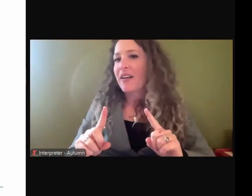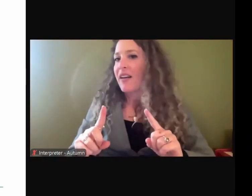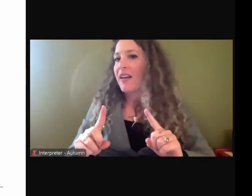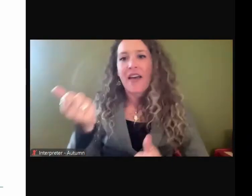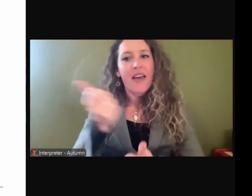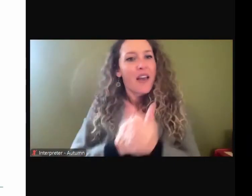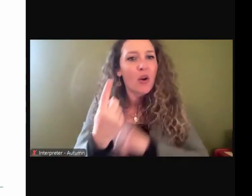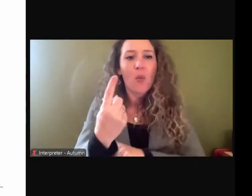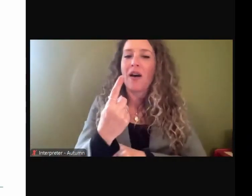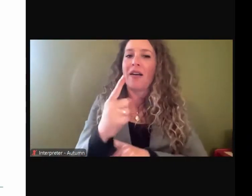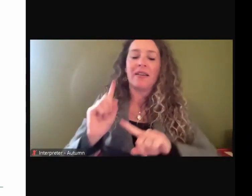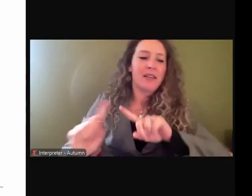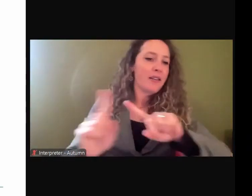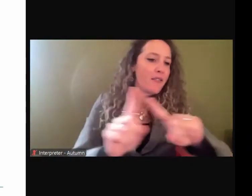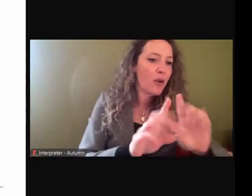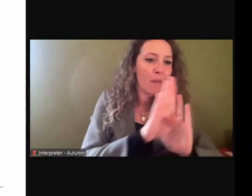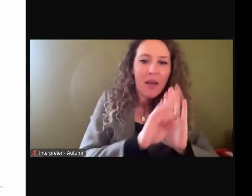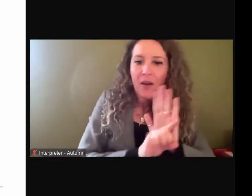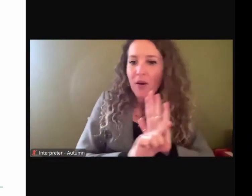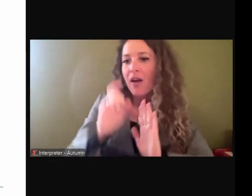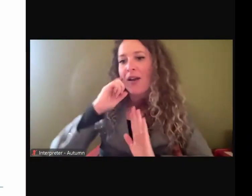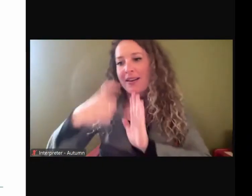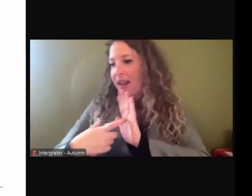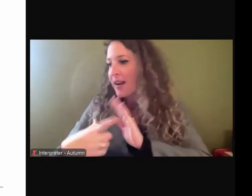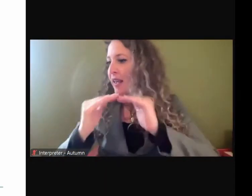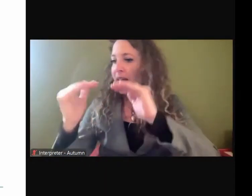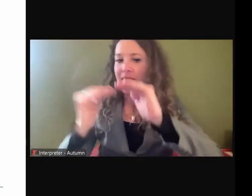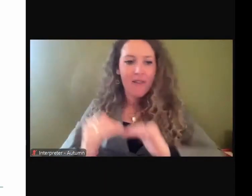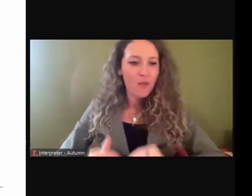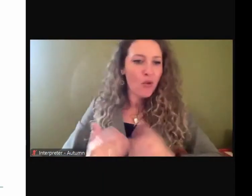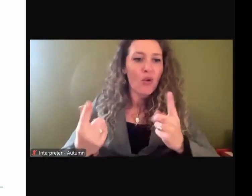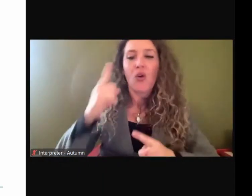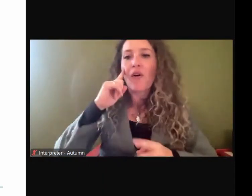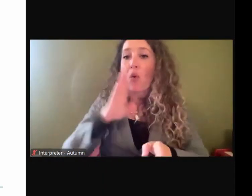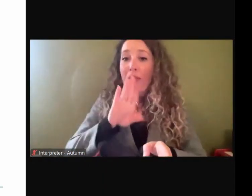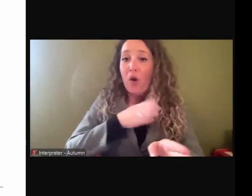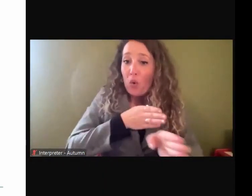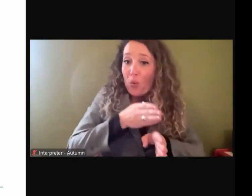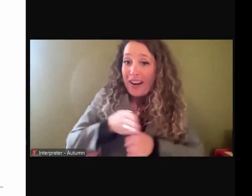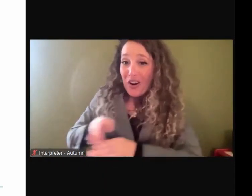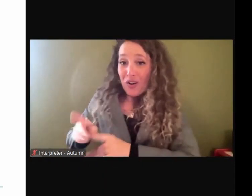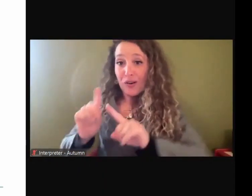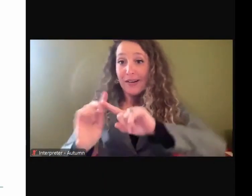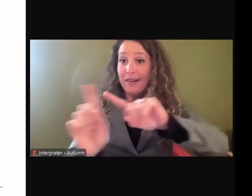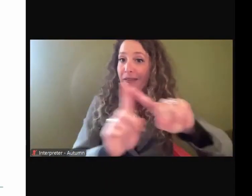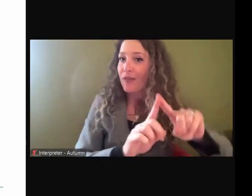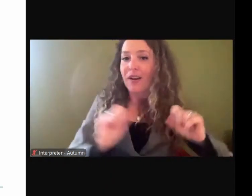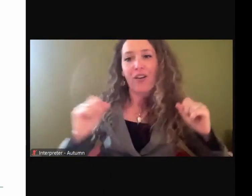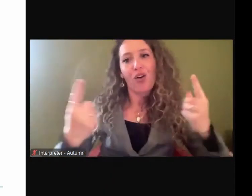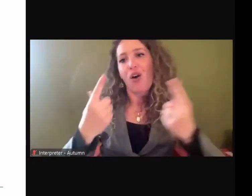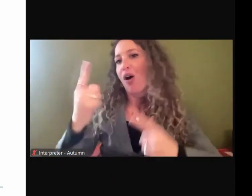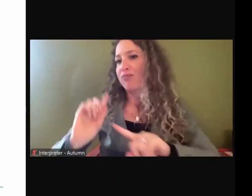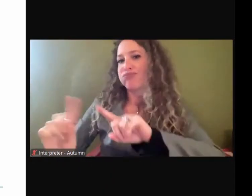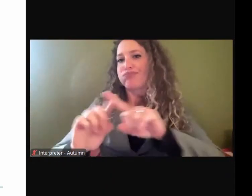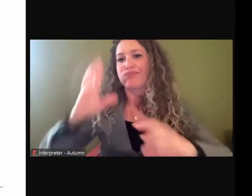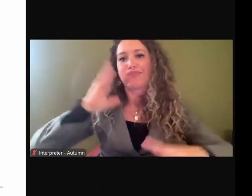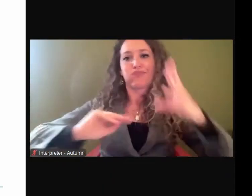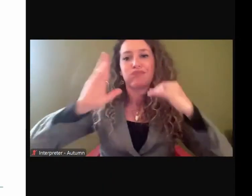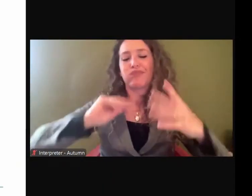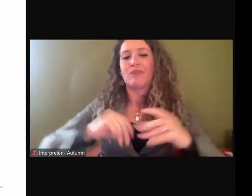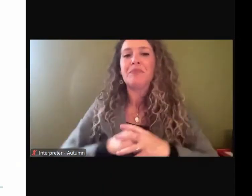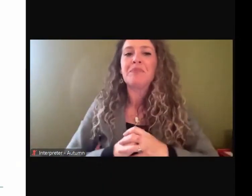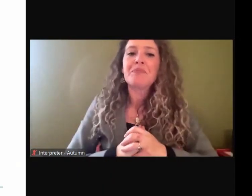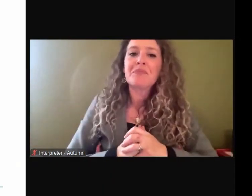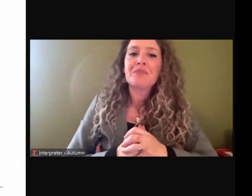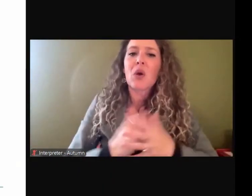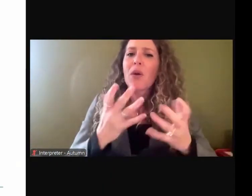backgrounds, identities, levels of attainment of their career so far, all of the above. We also want to model vulnerability